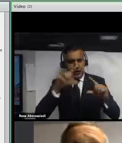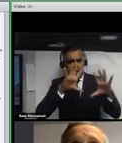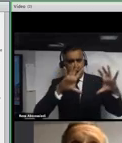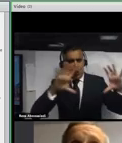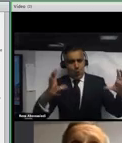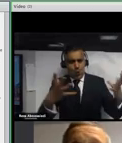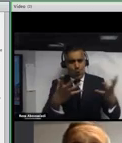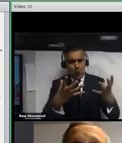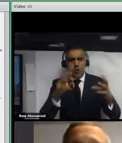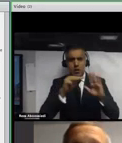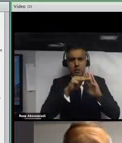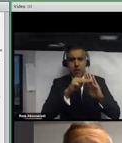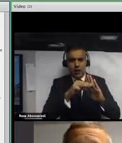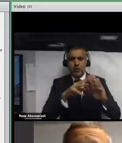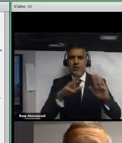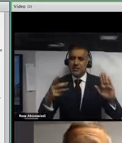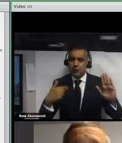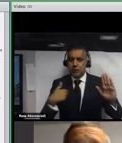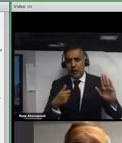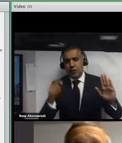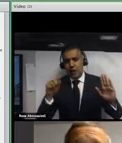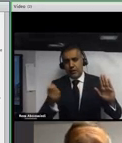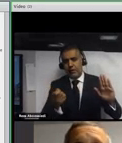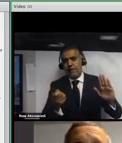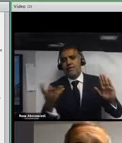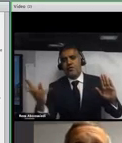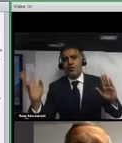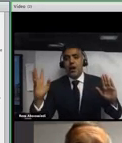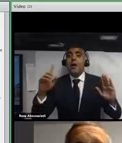focus on which part of the model